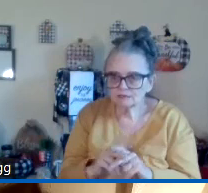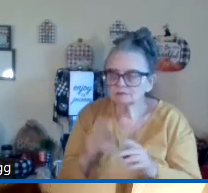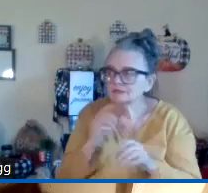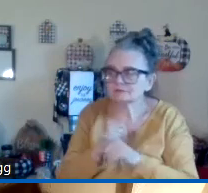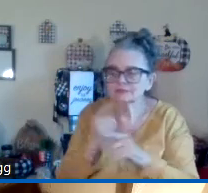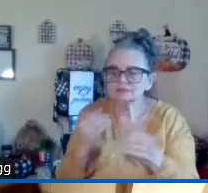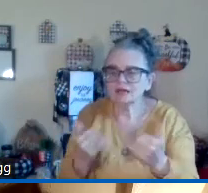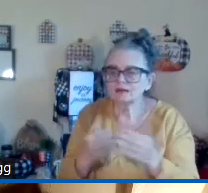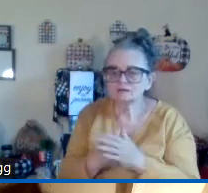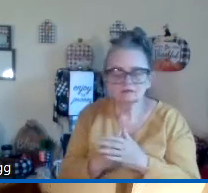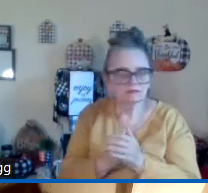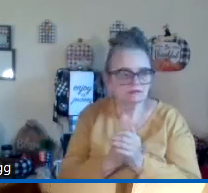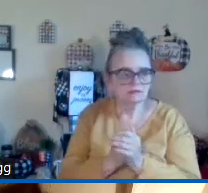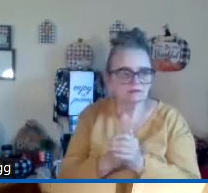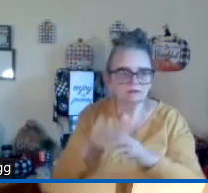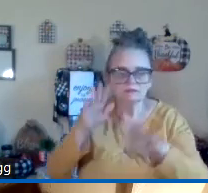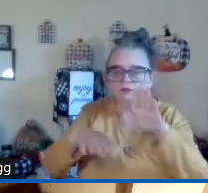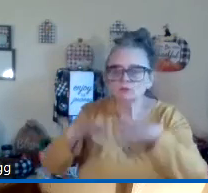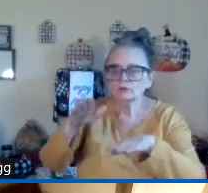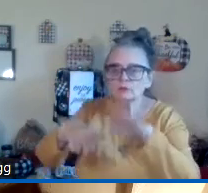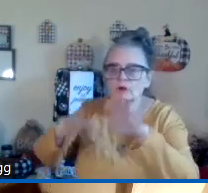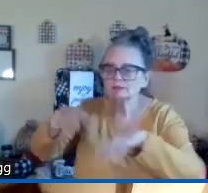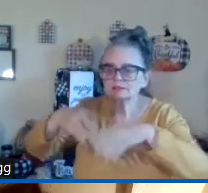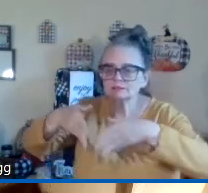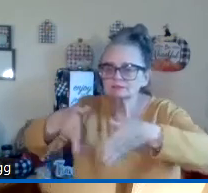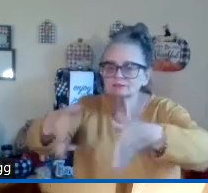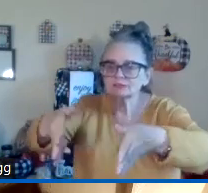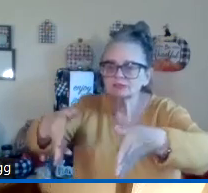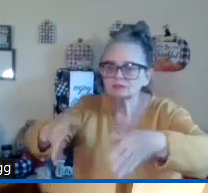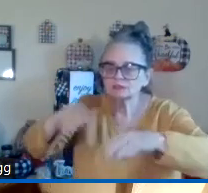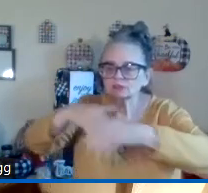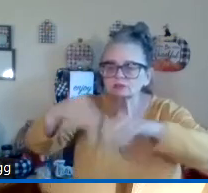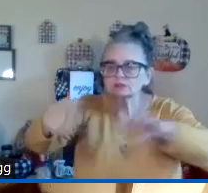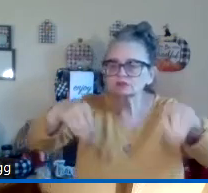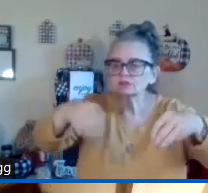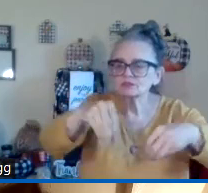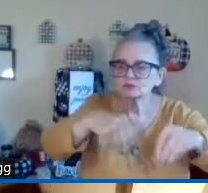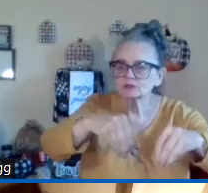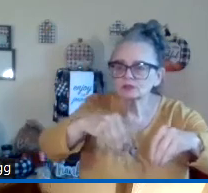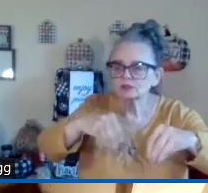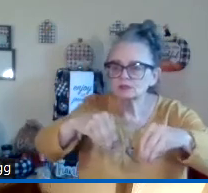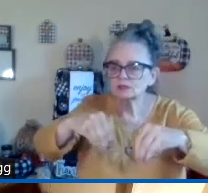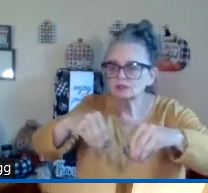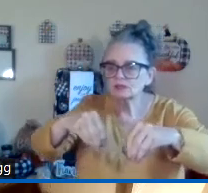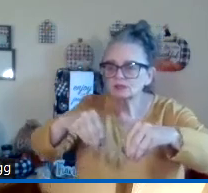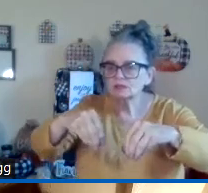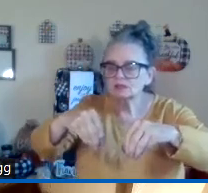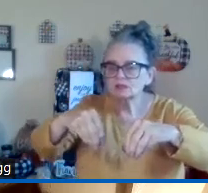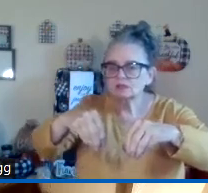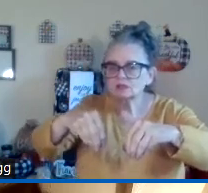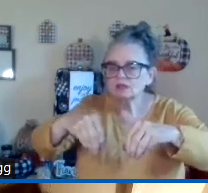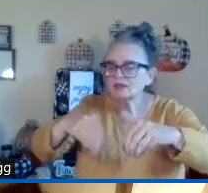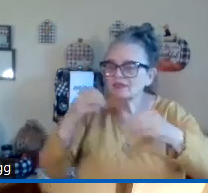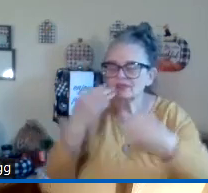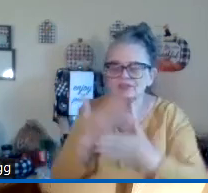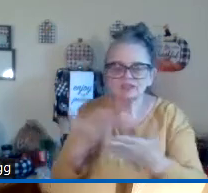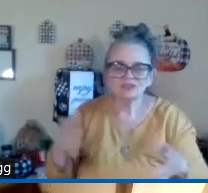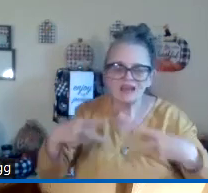But if you trust your own heart, you're foolish. What? You're